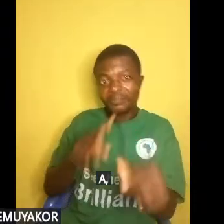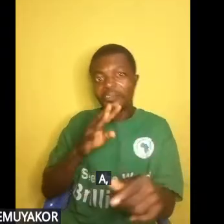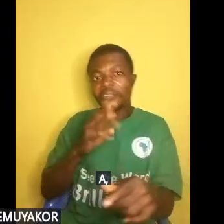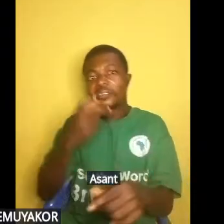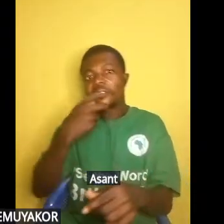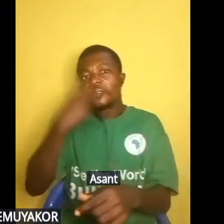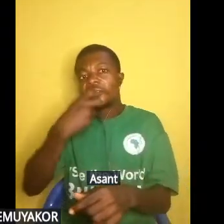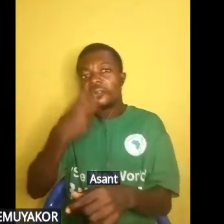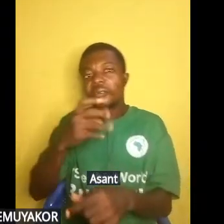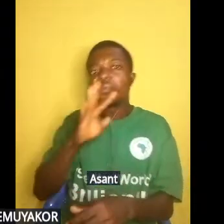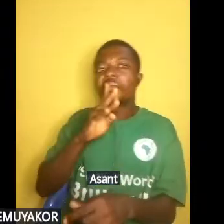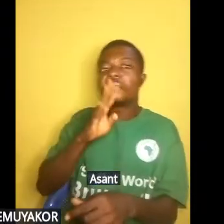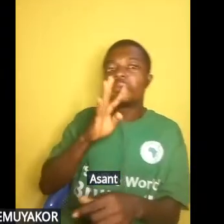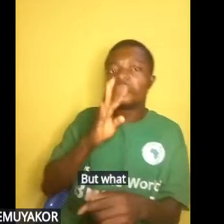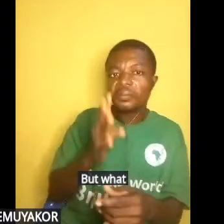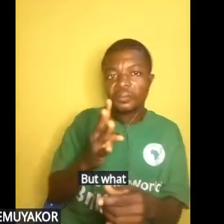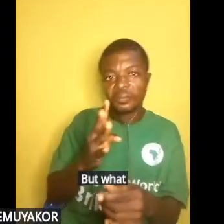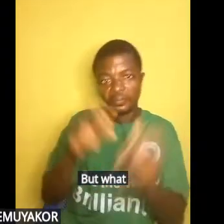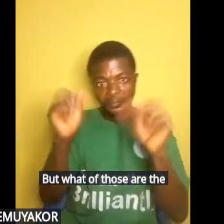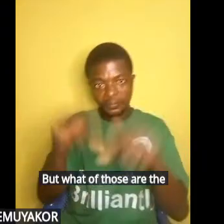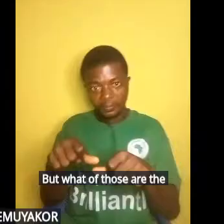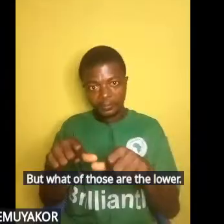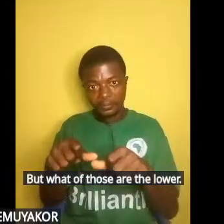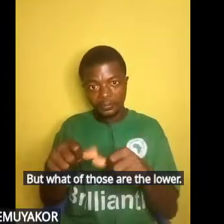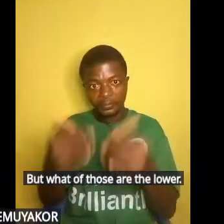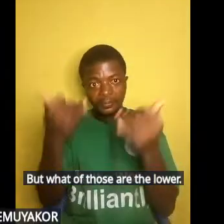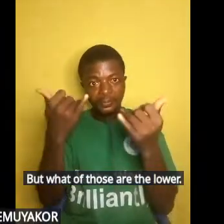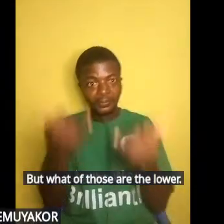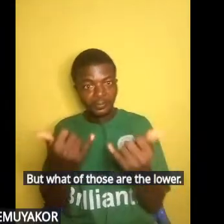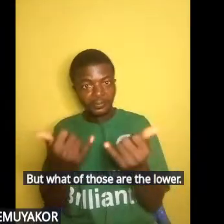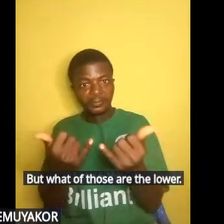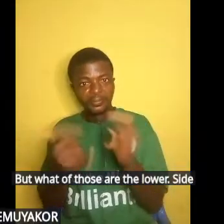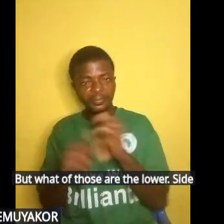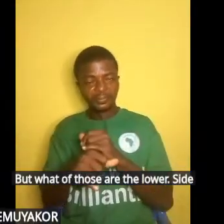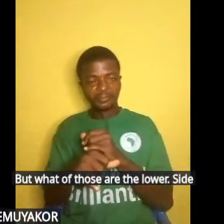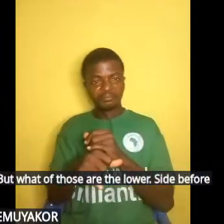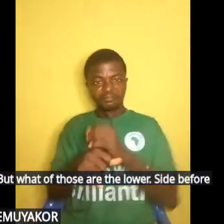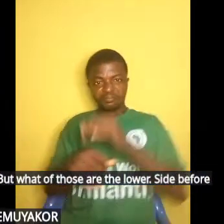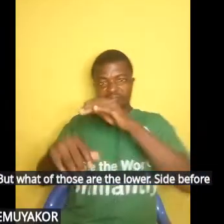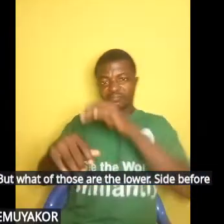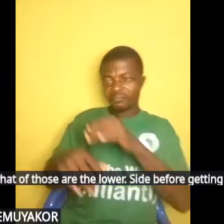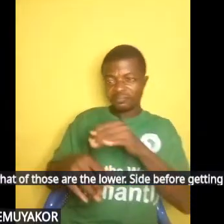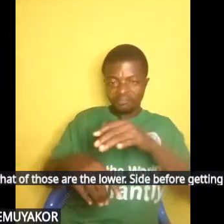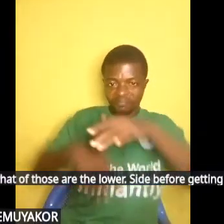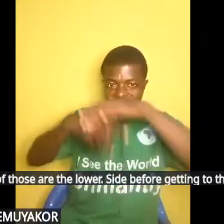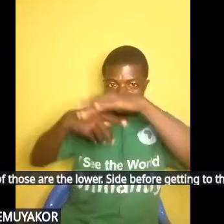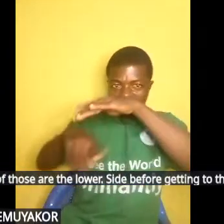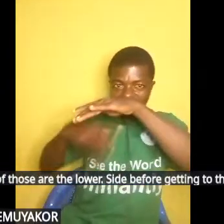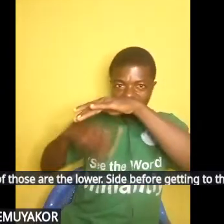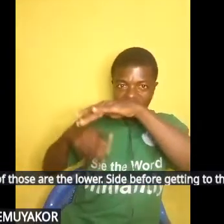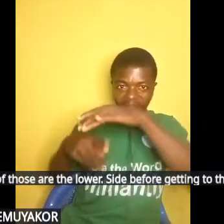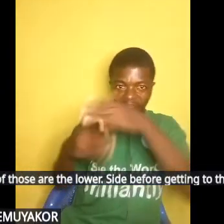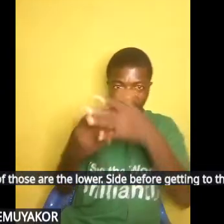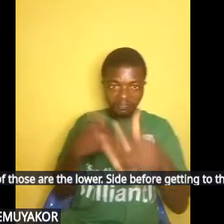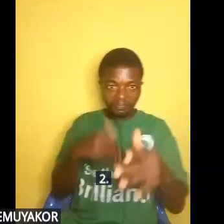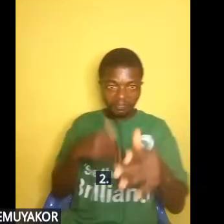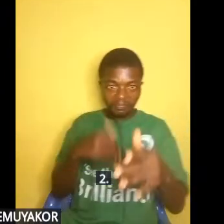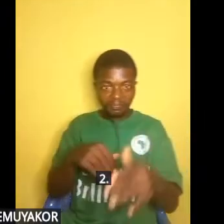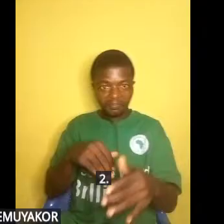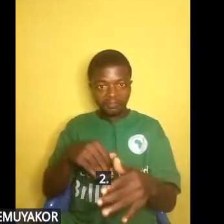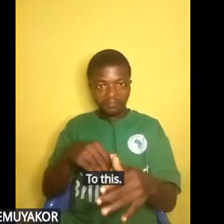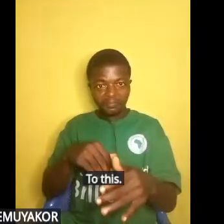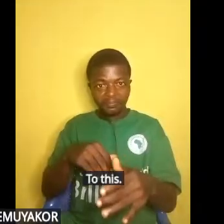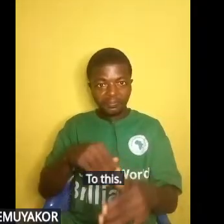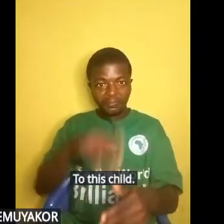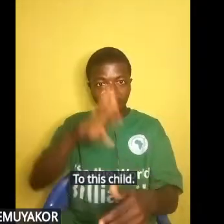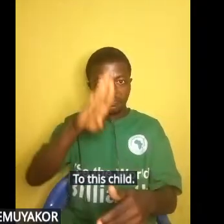the BC, but what of those at the lower side before getting to the BC? To the child at